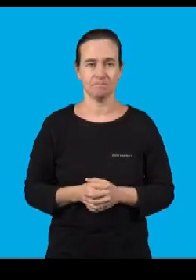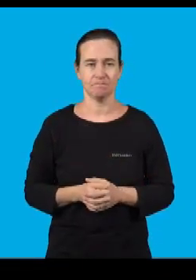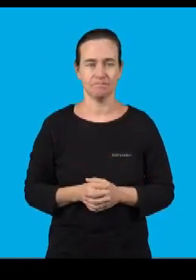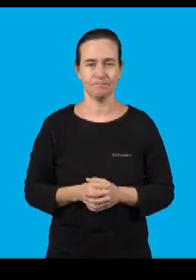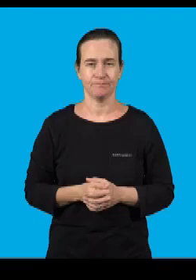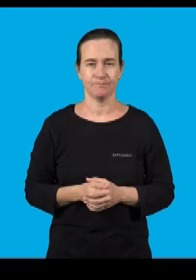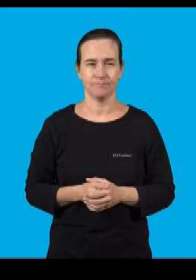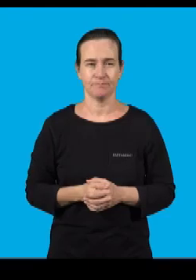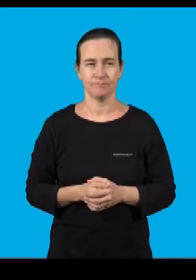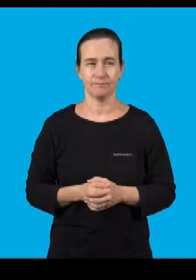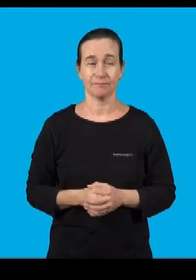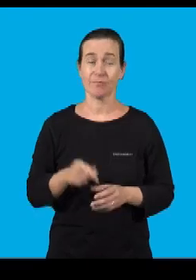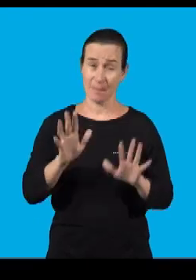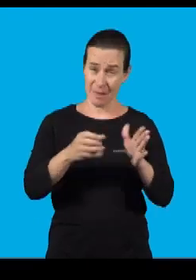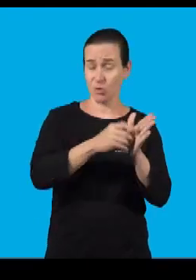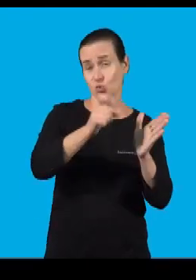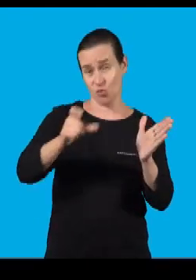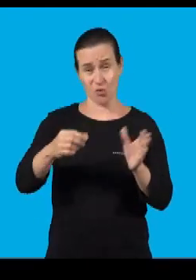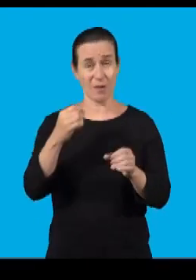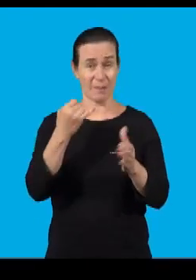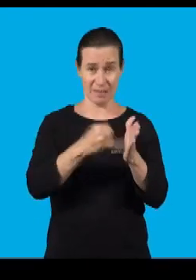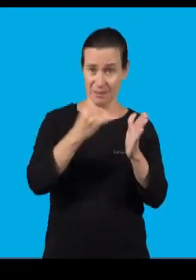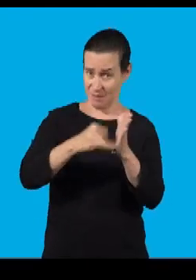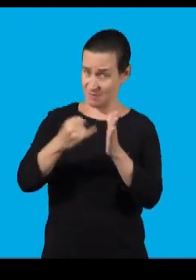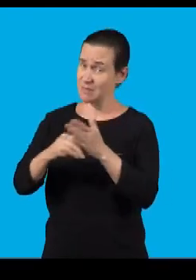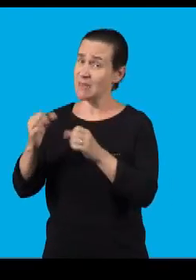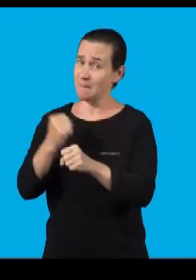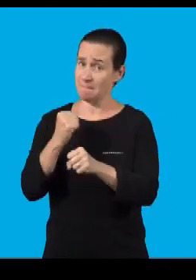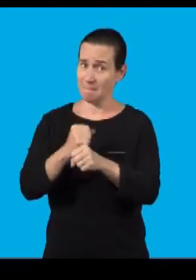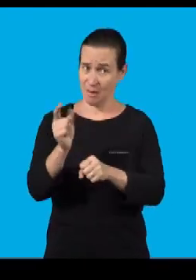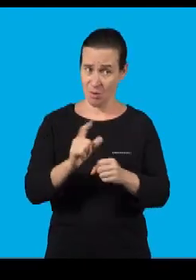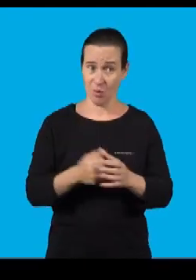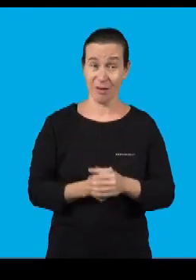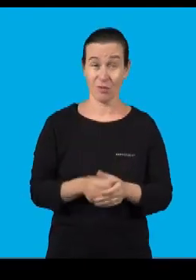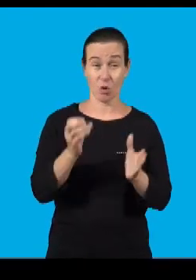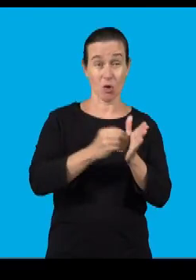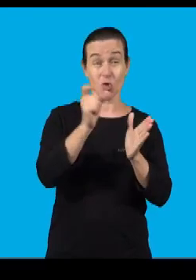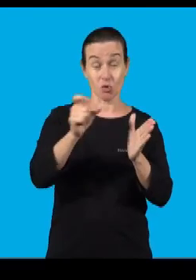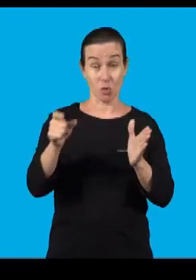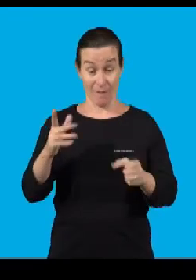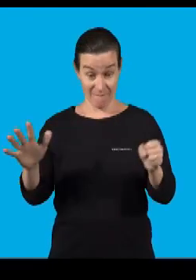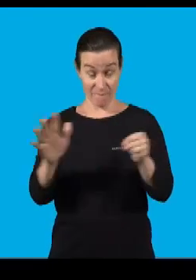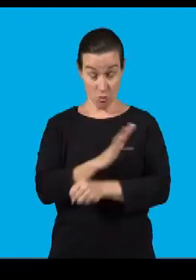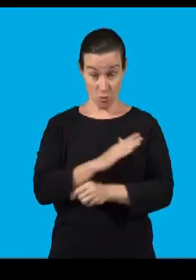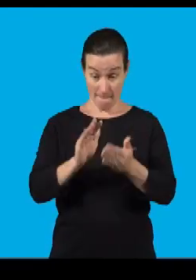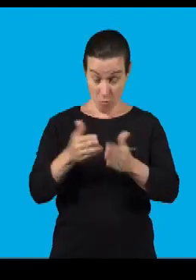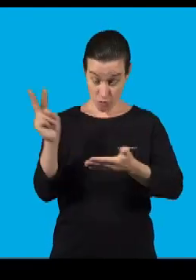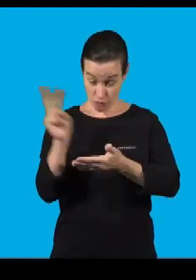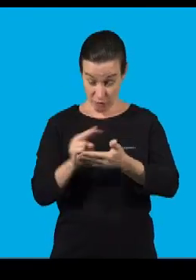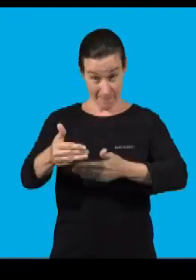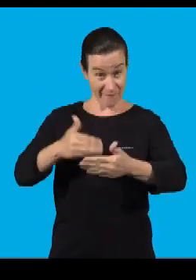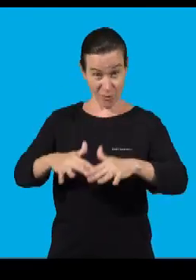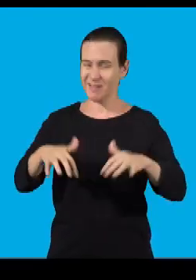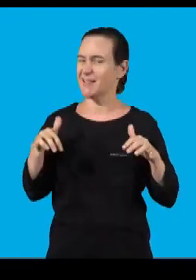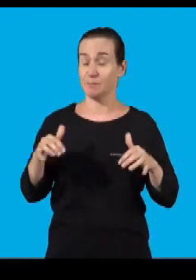okay? Then, our common errors that we identified. Remember that many learners fail to read the novel that